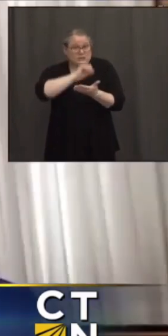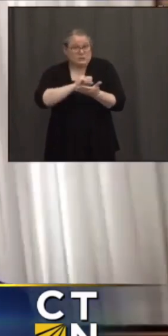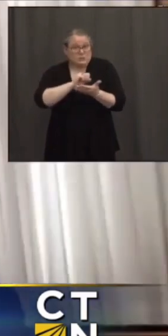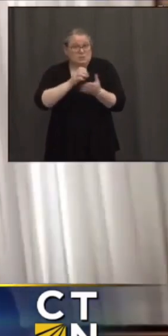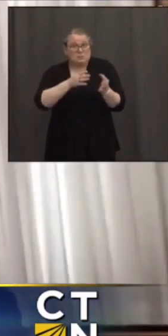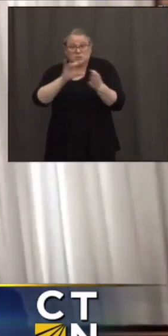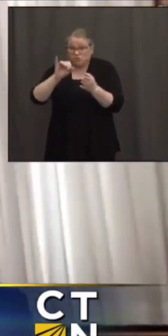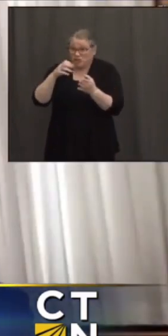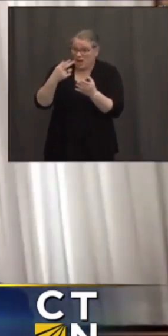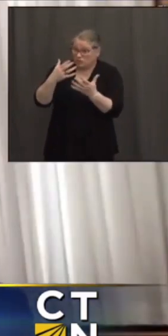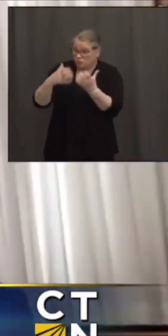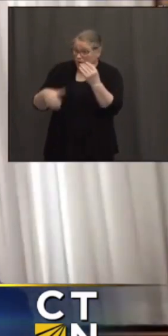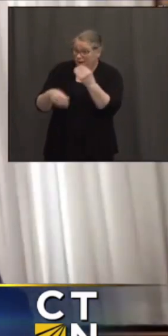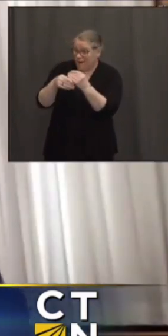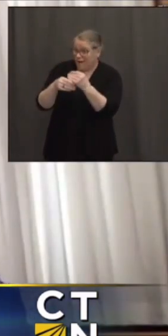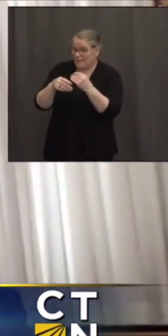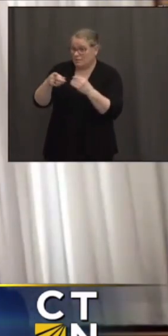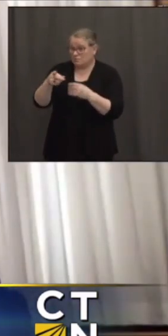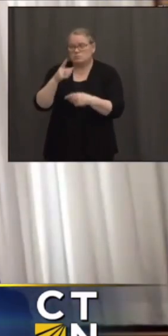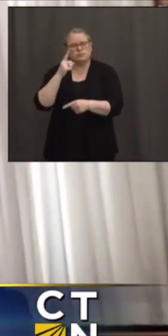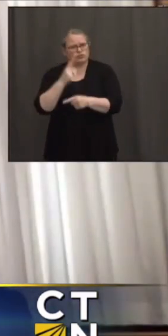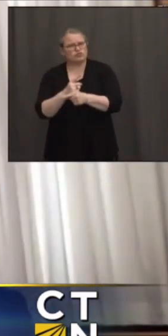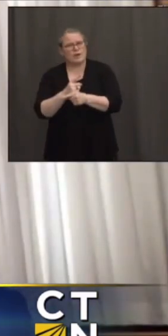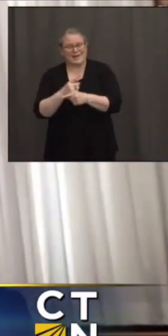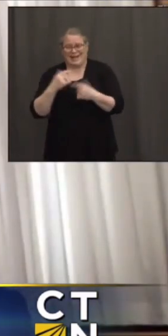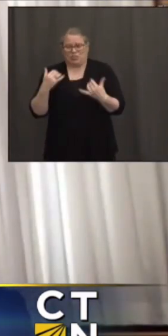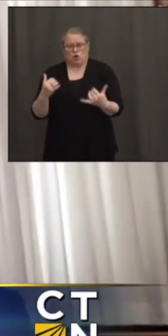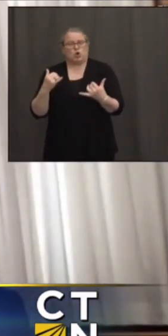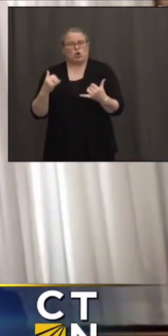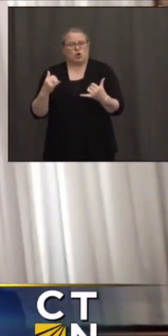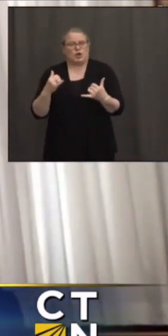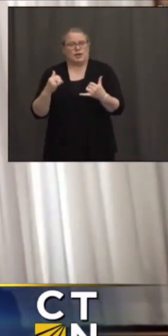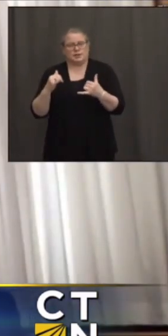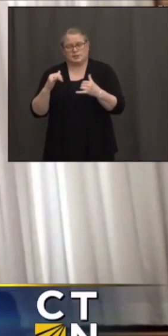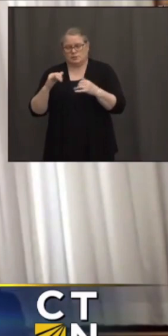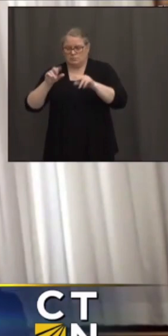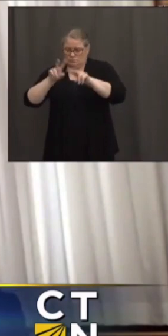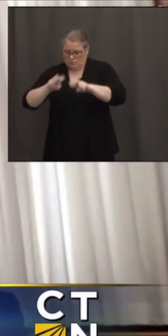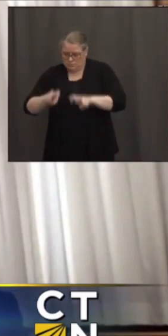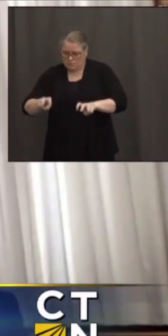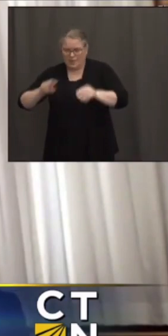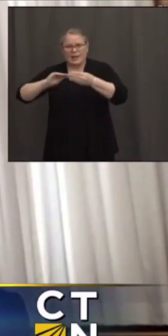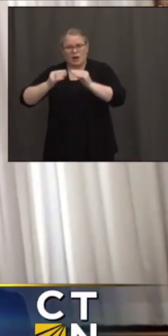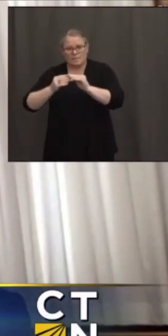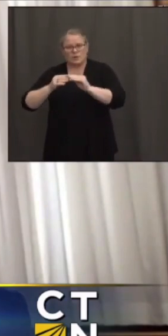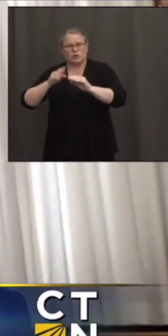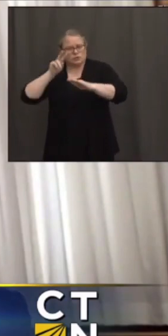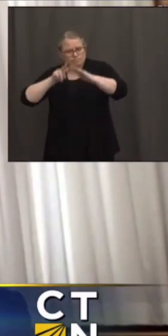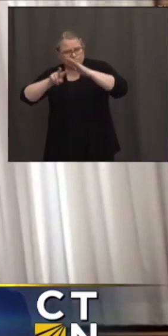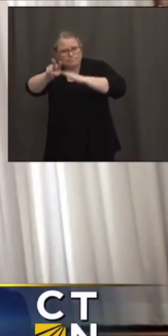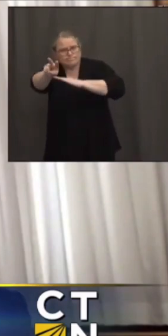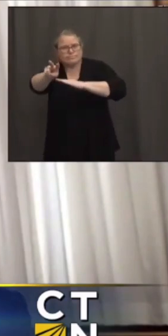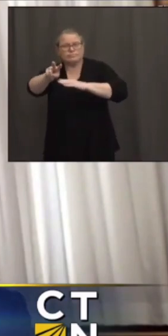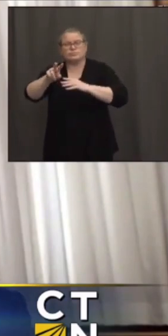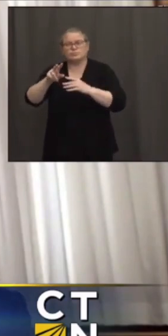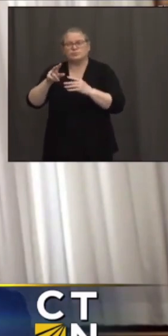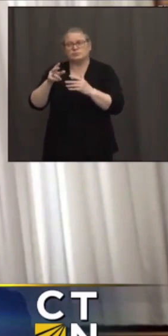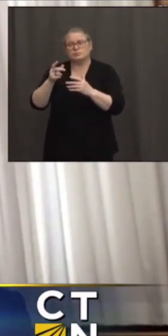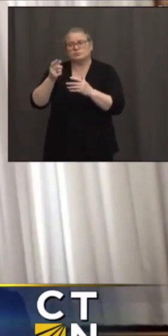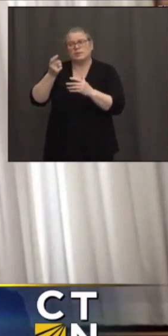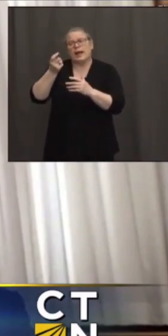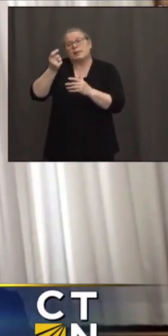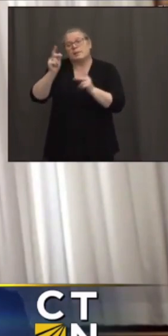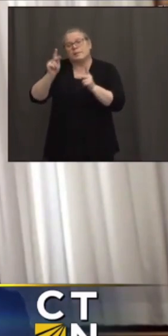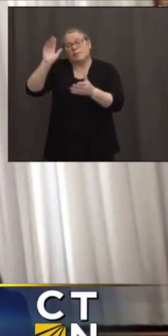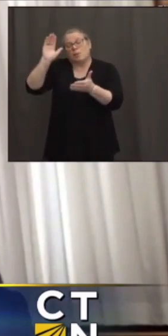that's exactly right. I mean, I think at the current trajectory, even factoring for a little bit of slack in demand, we're optimistic that the